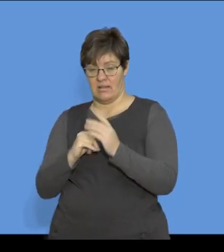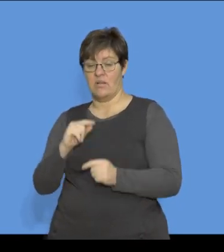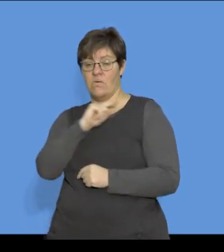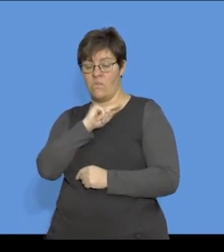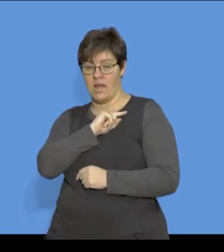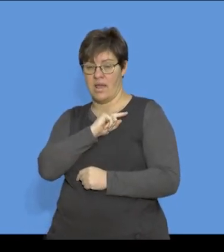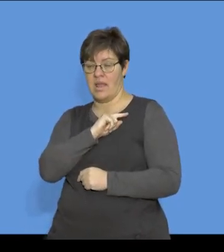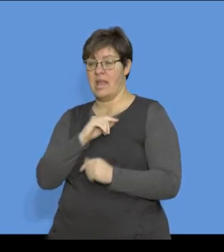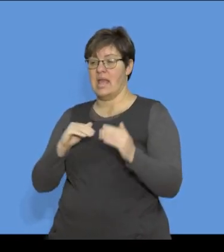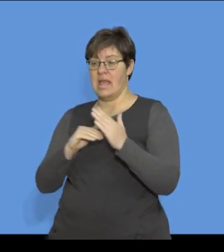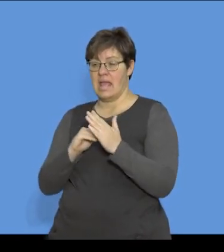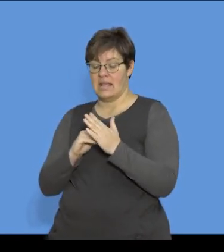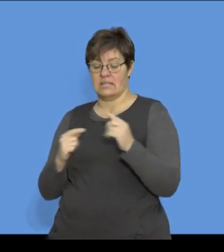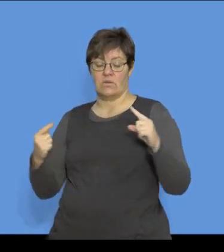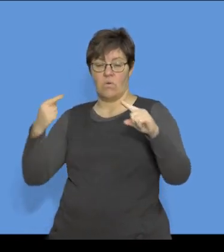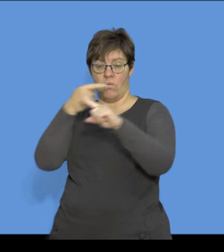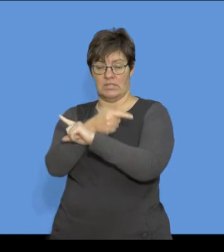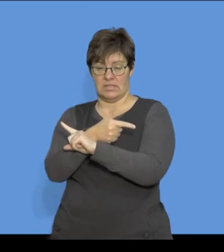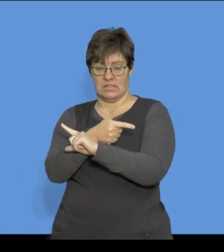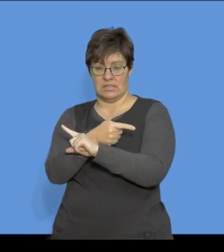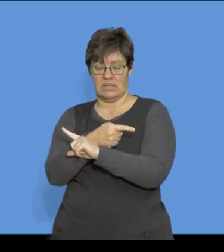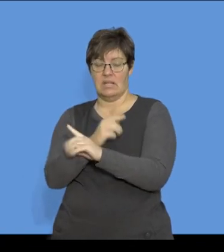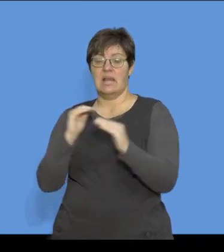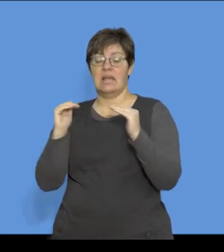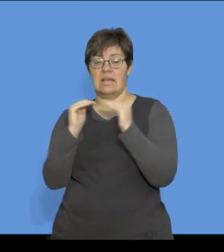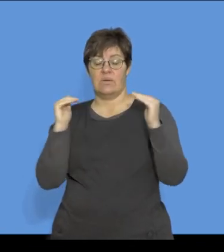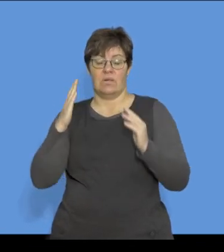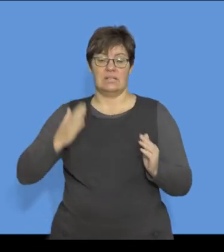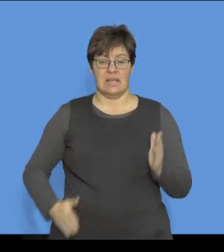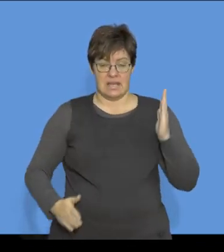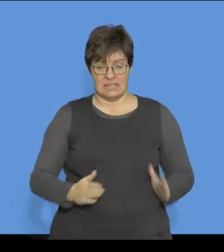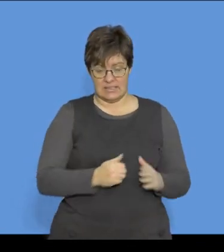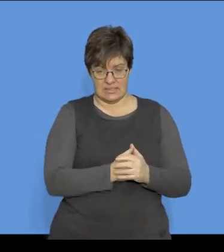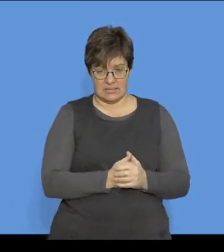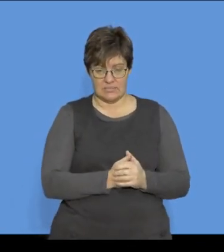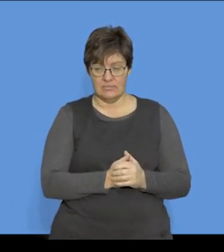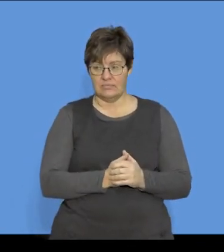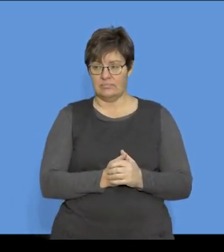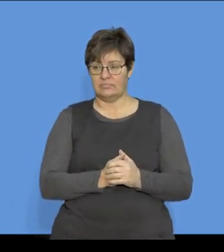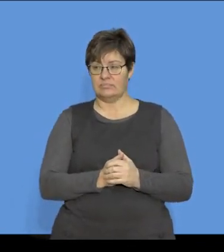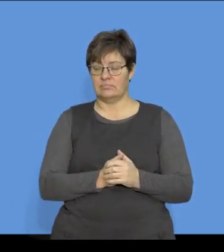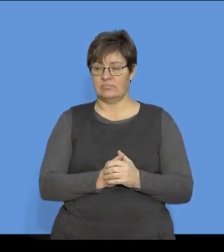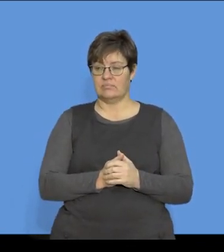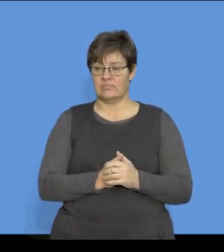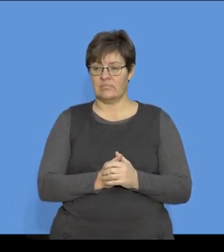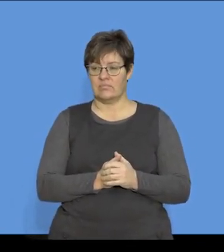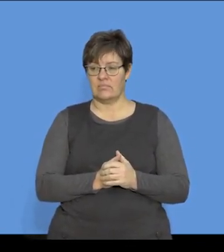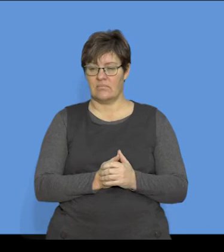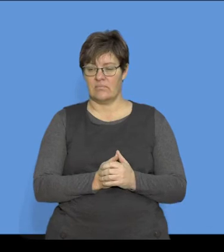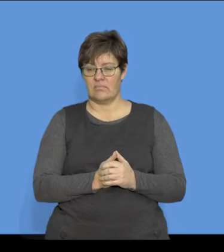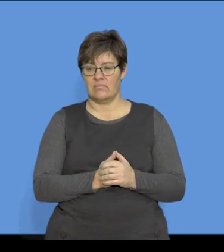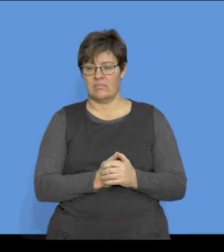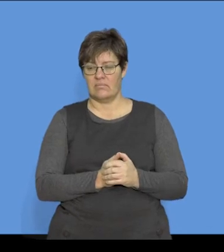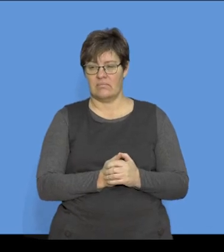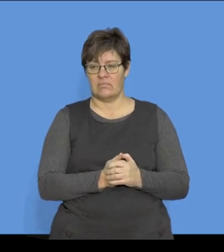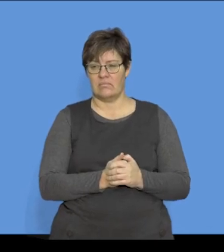angles opposite equal sides. Some people claim it's isosceles nature of a triangle, right?